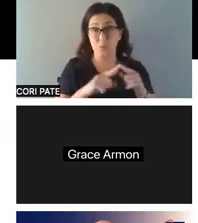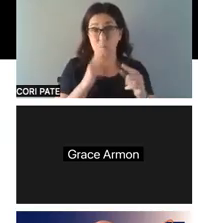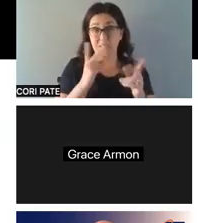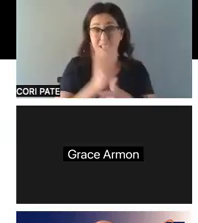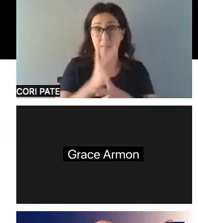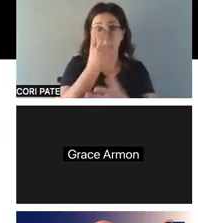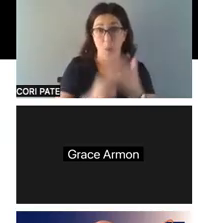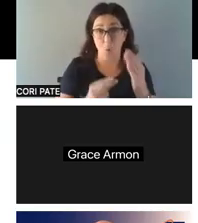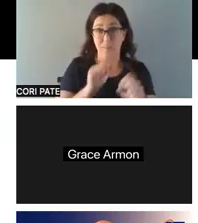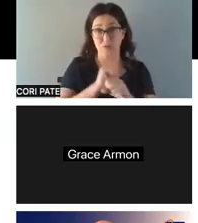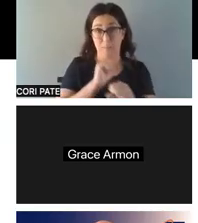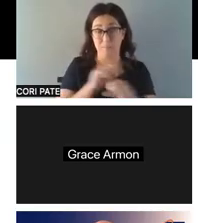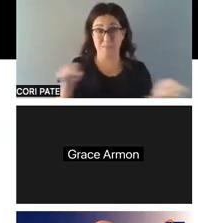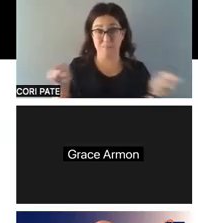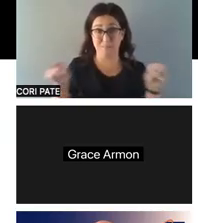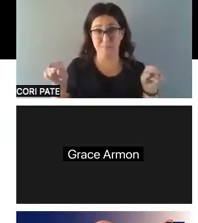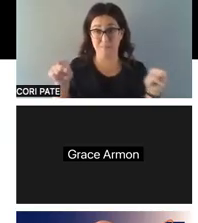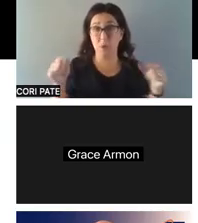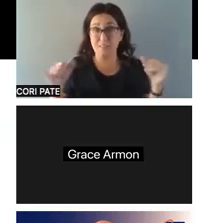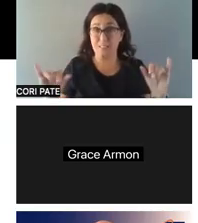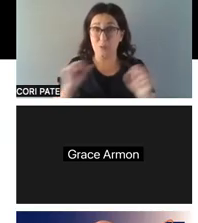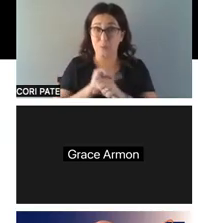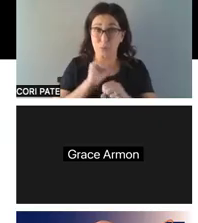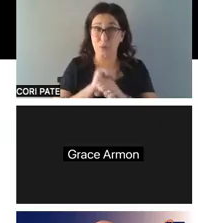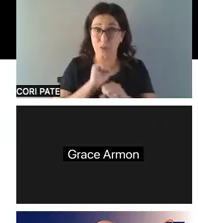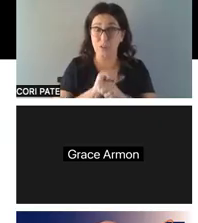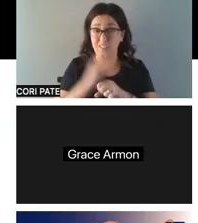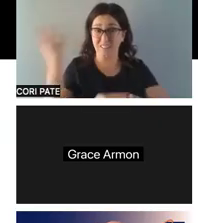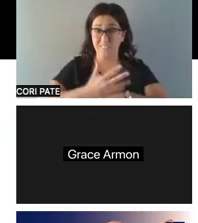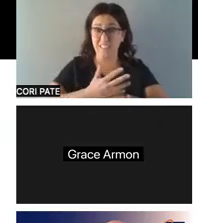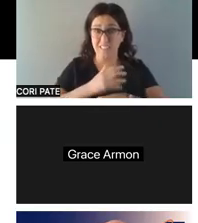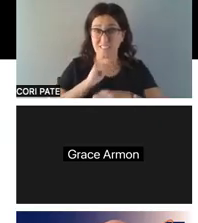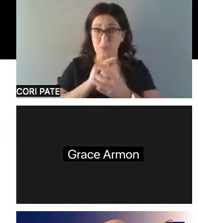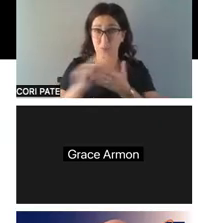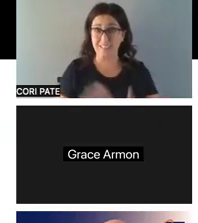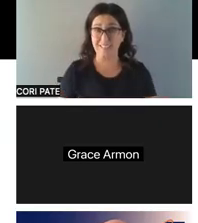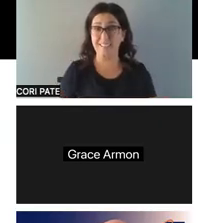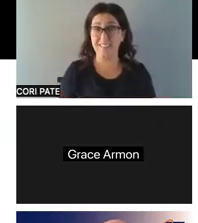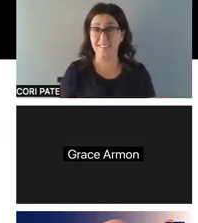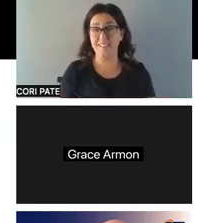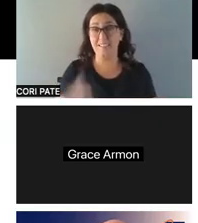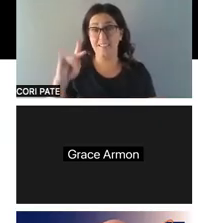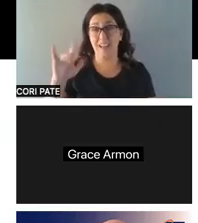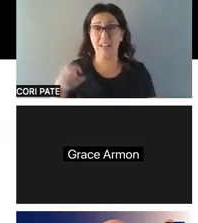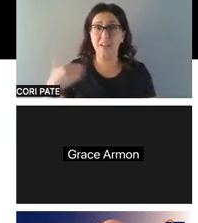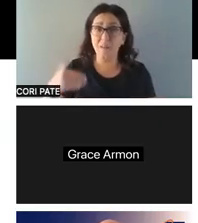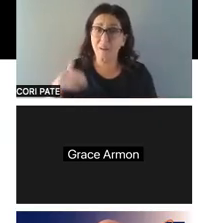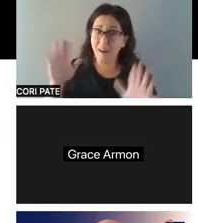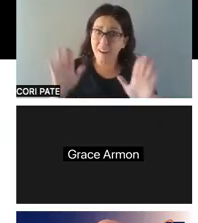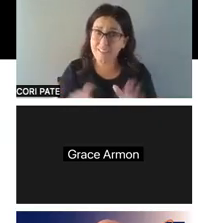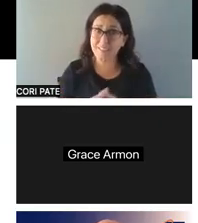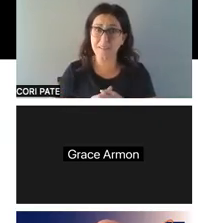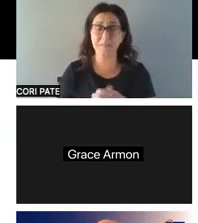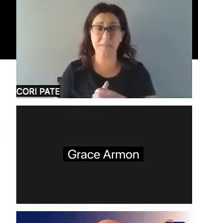job at Walgreens. So he's actually working 5 days a week. I think it's awesome. Yeah, Mhm. I think, and this is